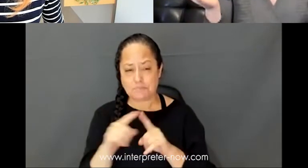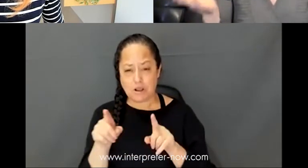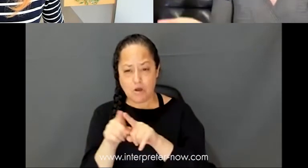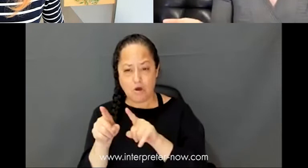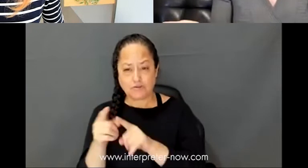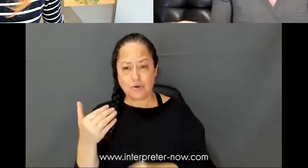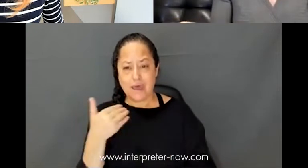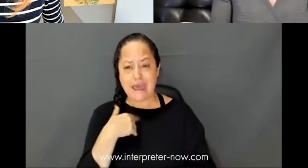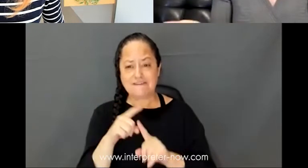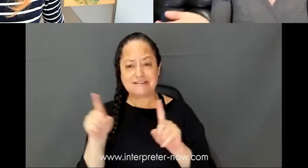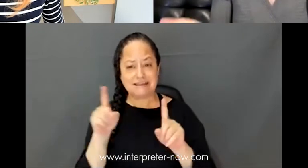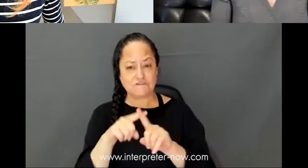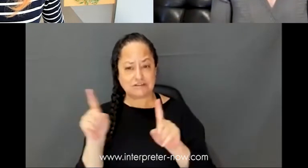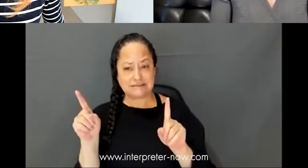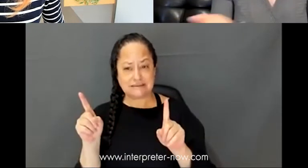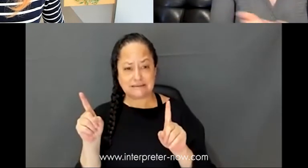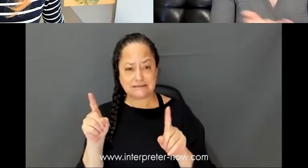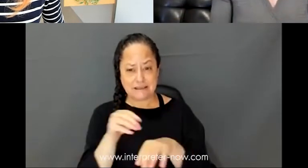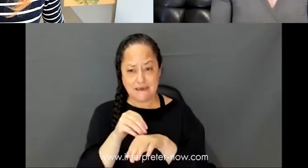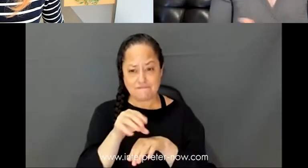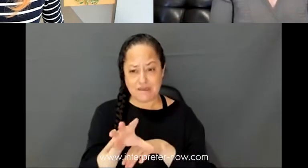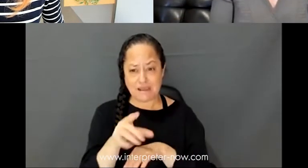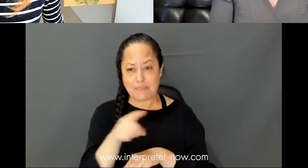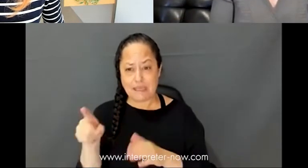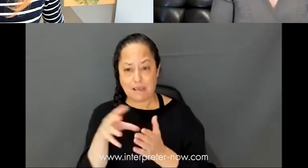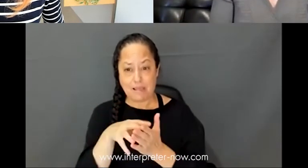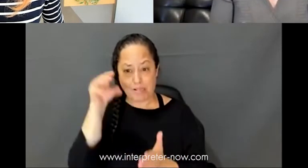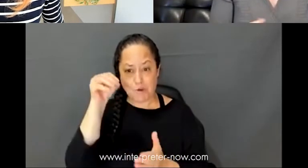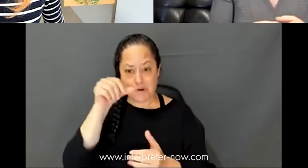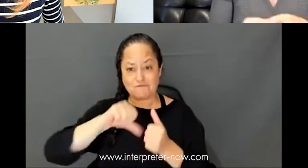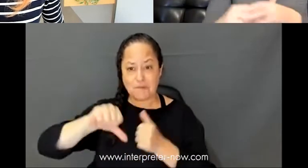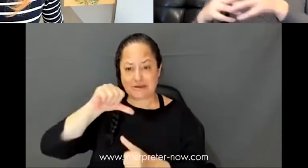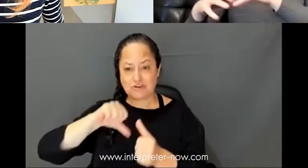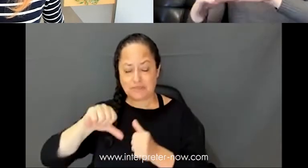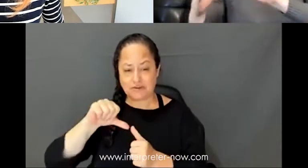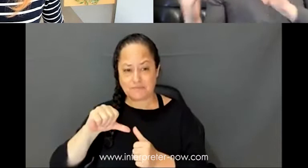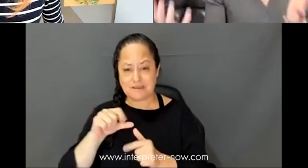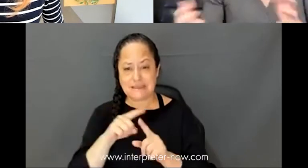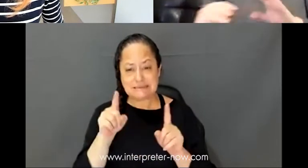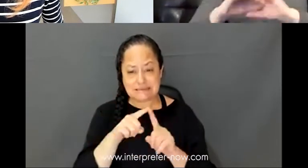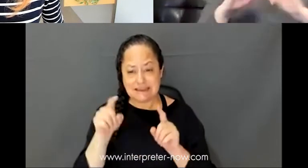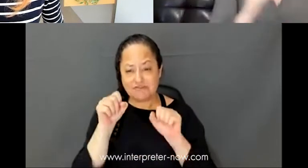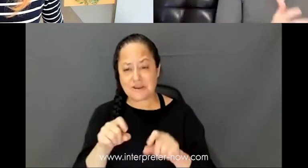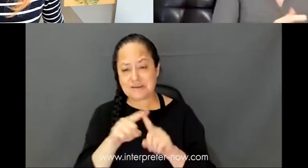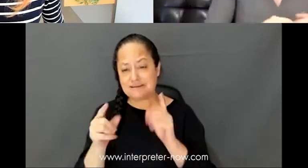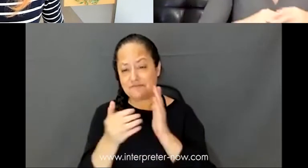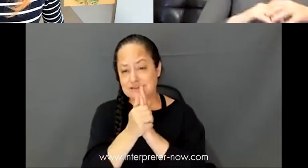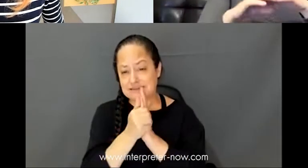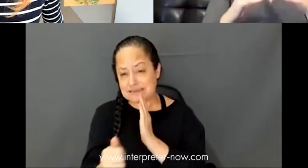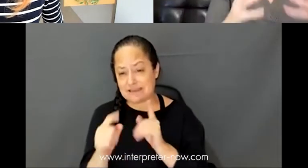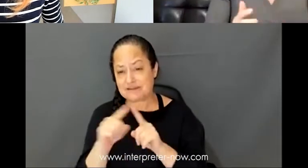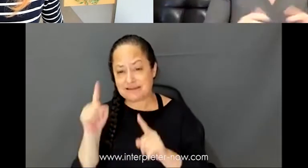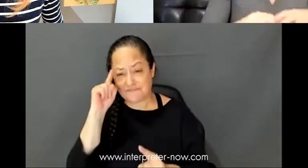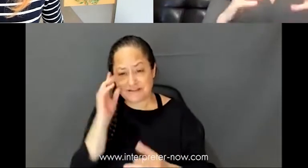have differences that effectively they can learn from one another. And differences can be different skills, different